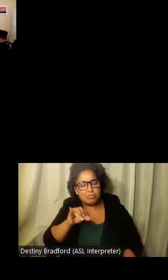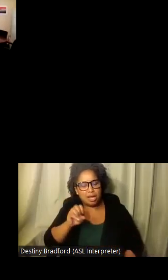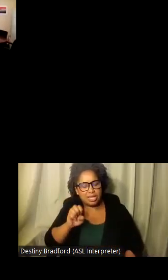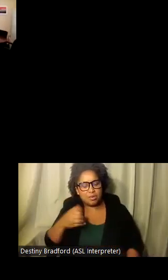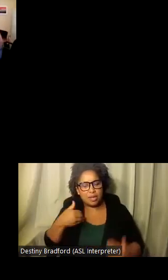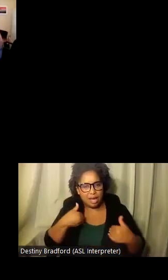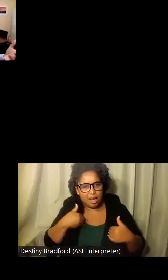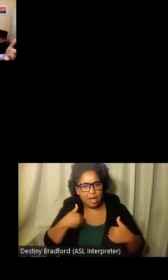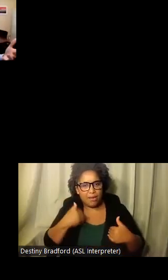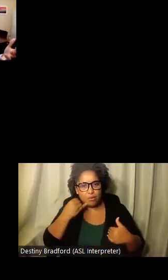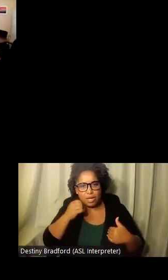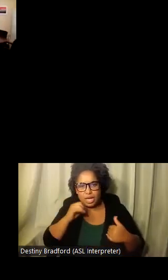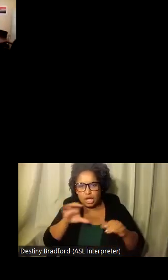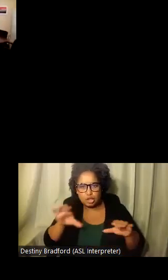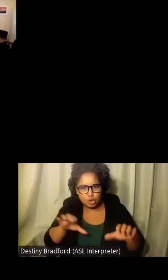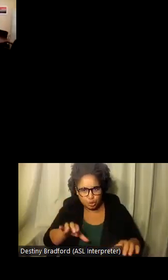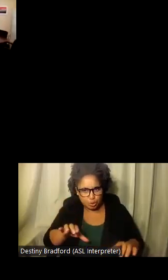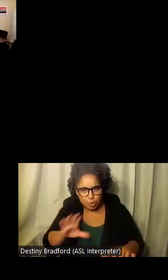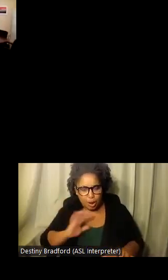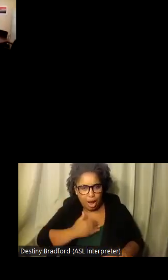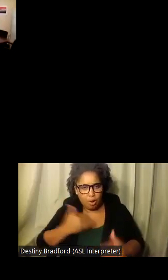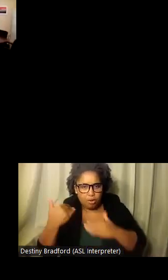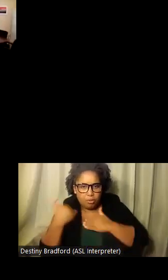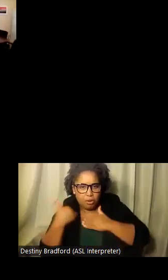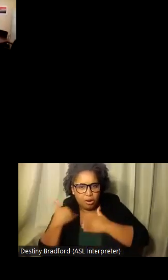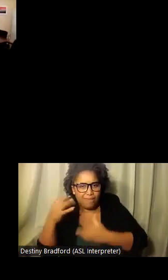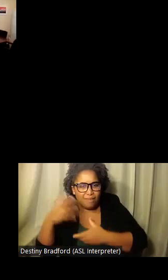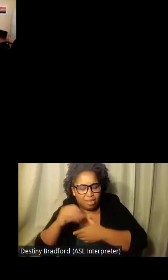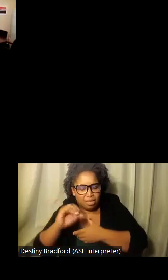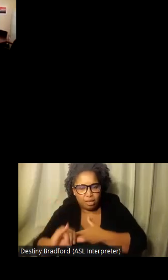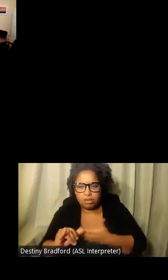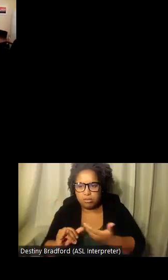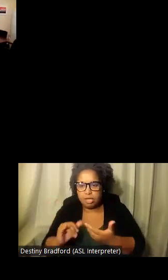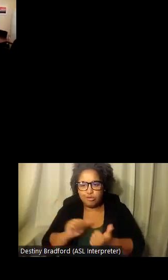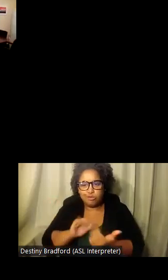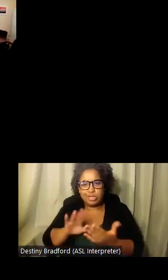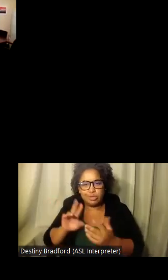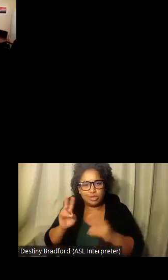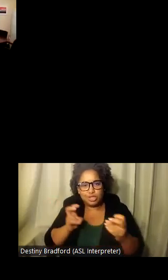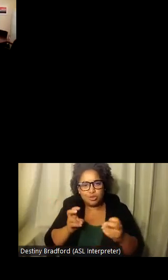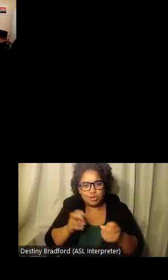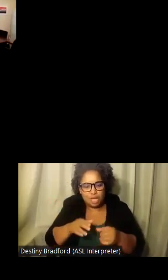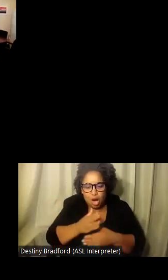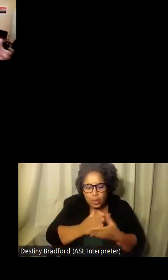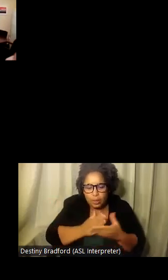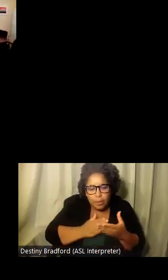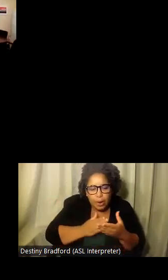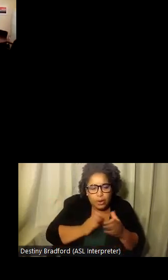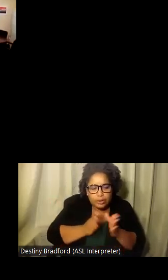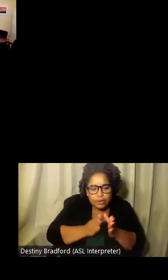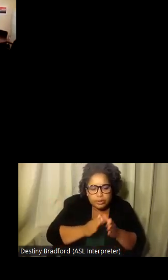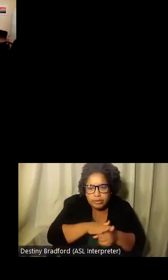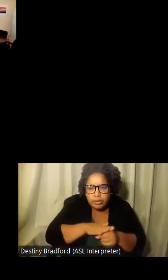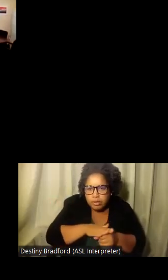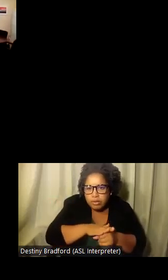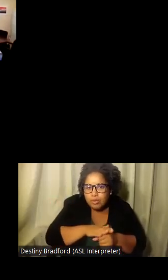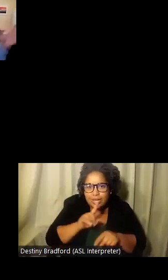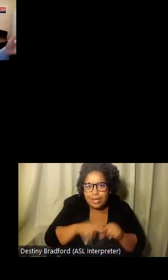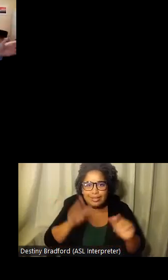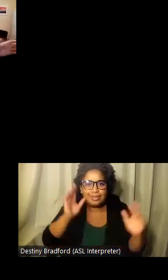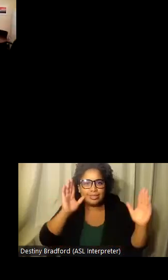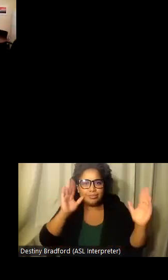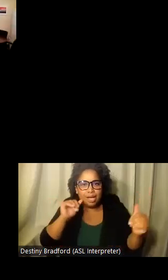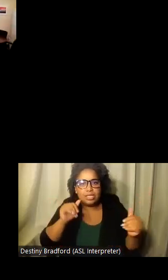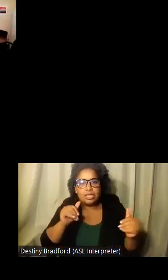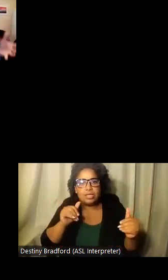part to try to address those issues from in our little corner of the world, so to speak, we can't expect those issues to simply